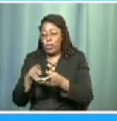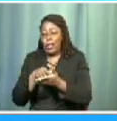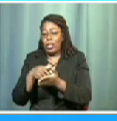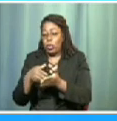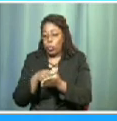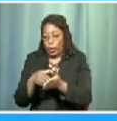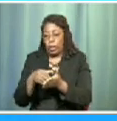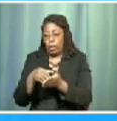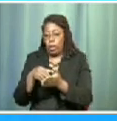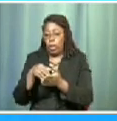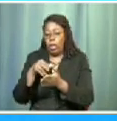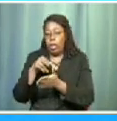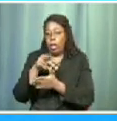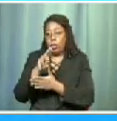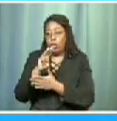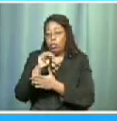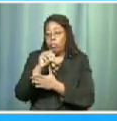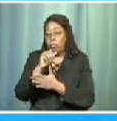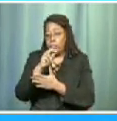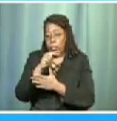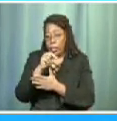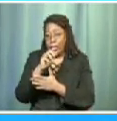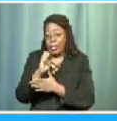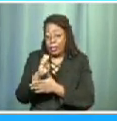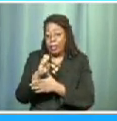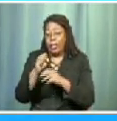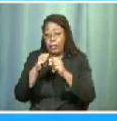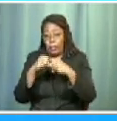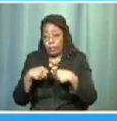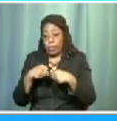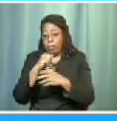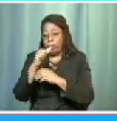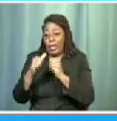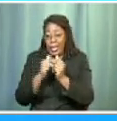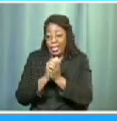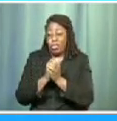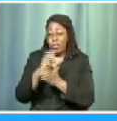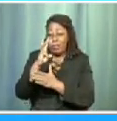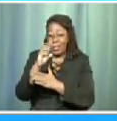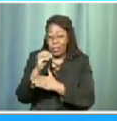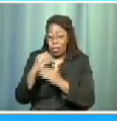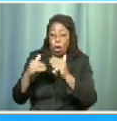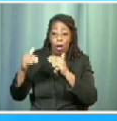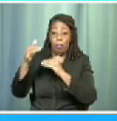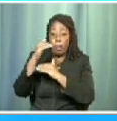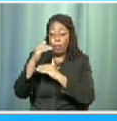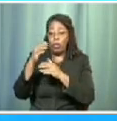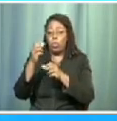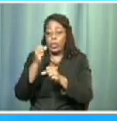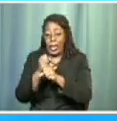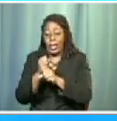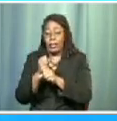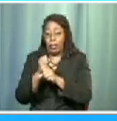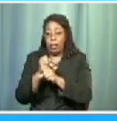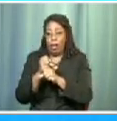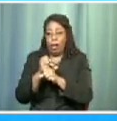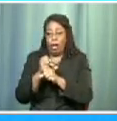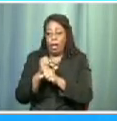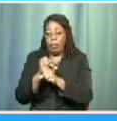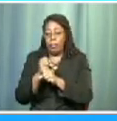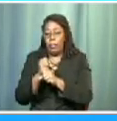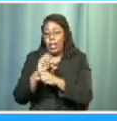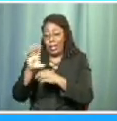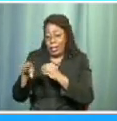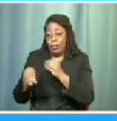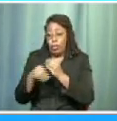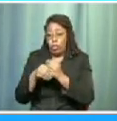system or older persons over the age of 60 to 65, they would benefit from getting an additional dose of